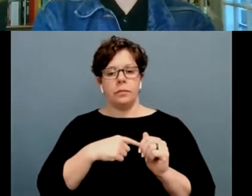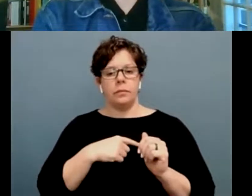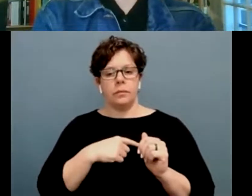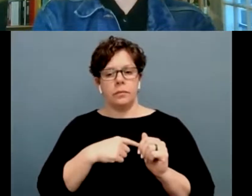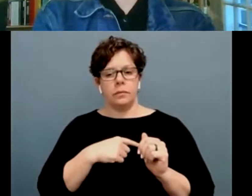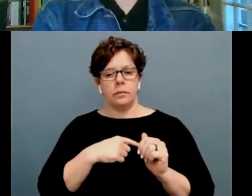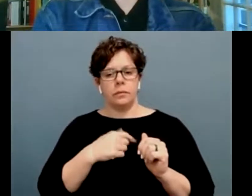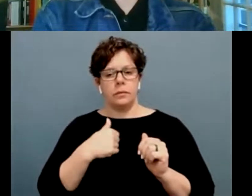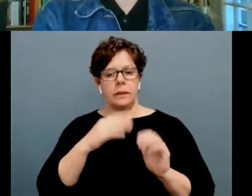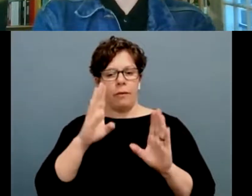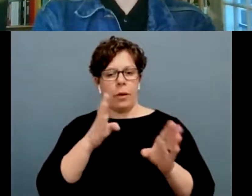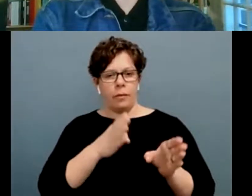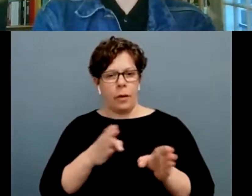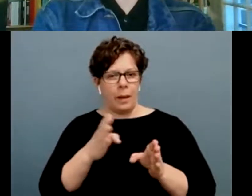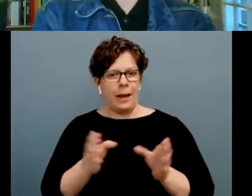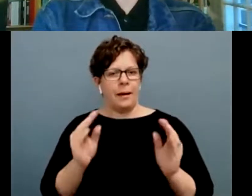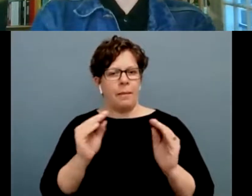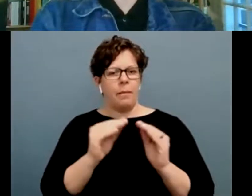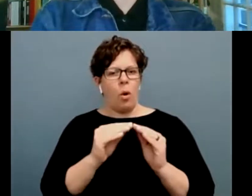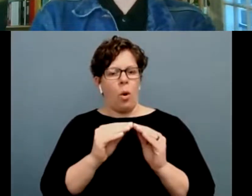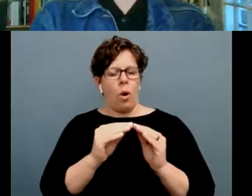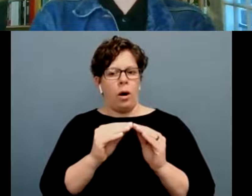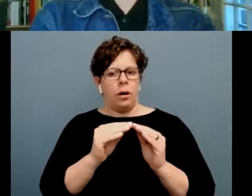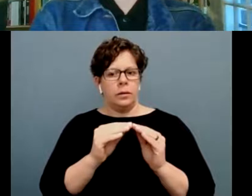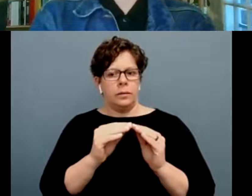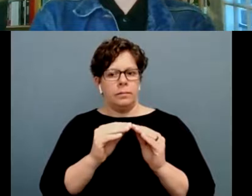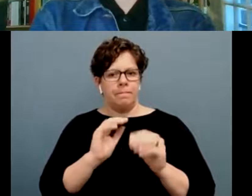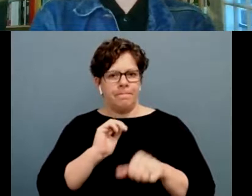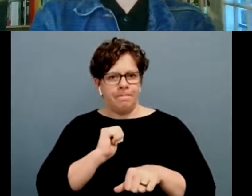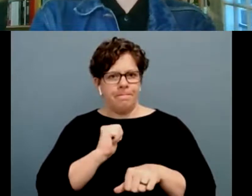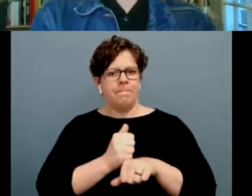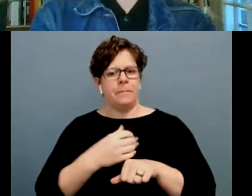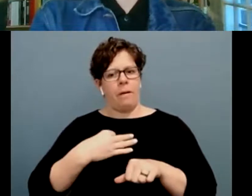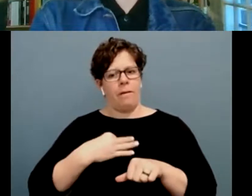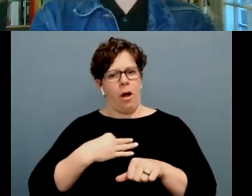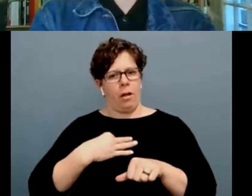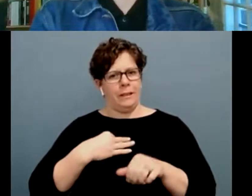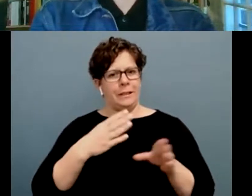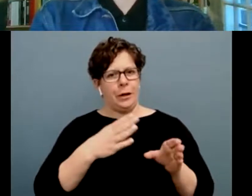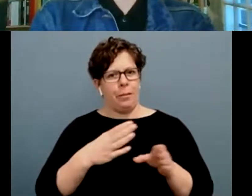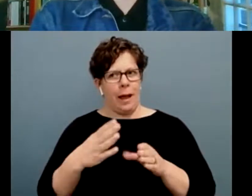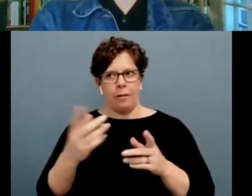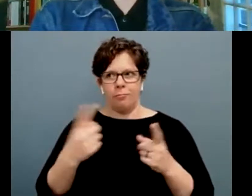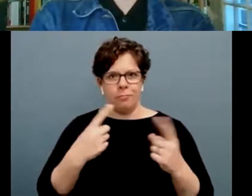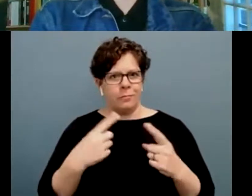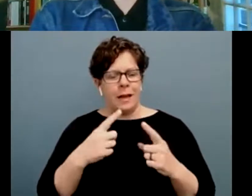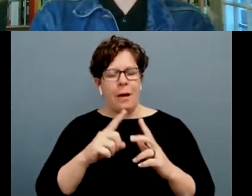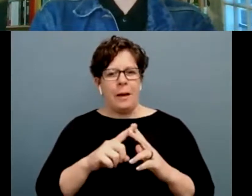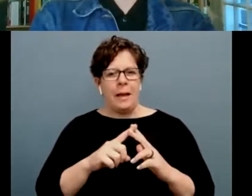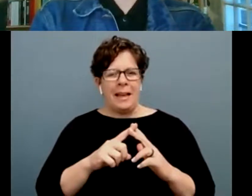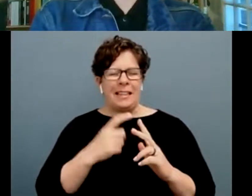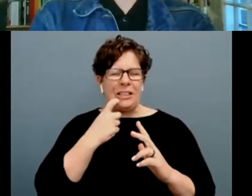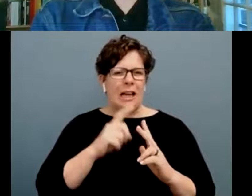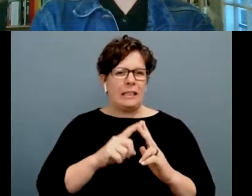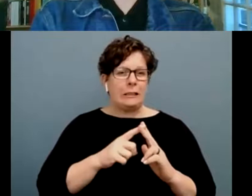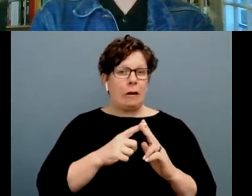great plans to get a more robust volunteer program in place. And we were just on the verge of getting that started when COVID